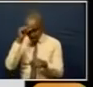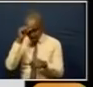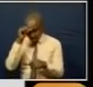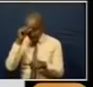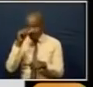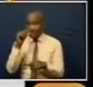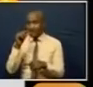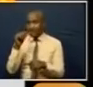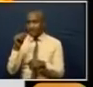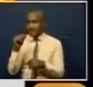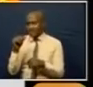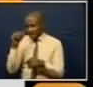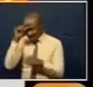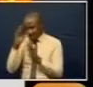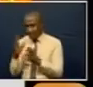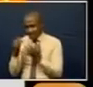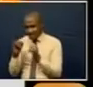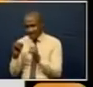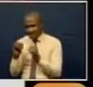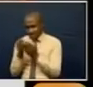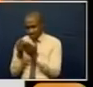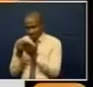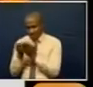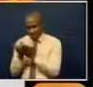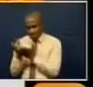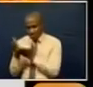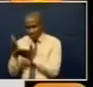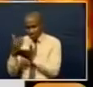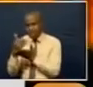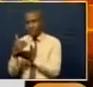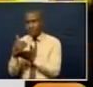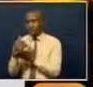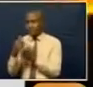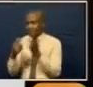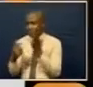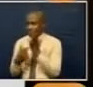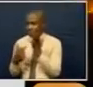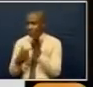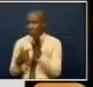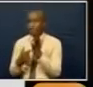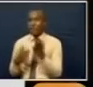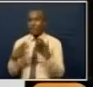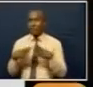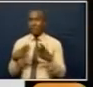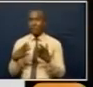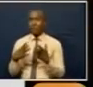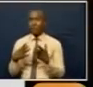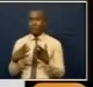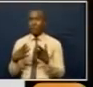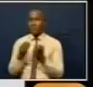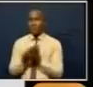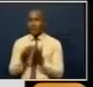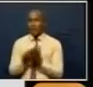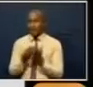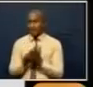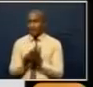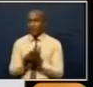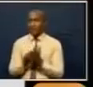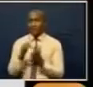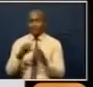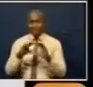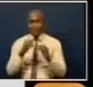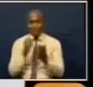been able to streamline revenue collection, to automate it. The days of people walking out with bags of money from the cash office are